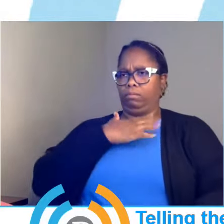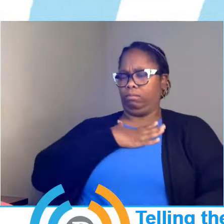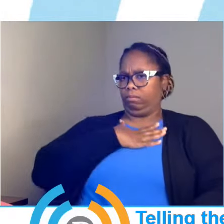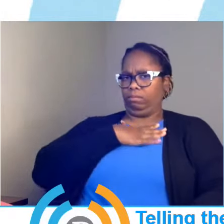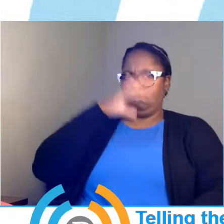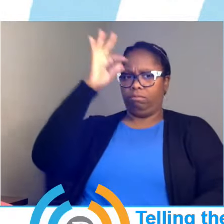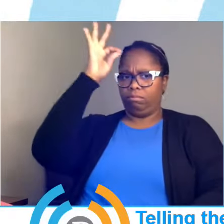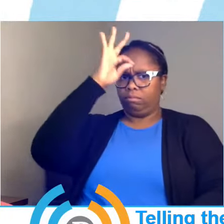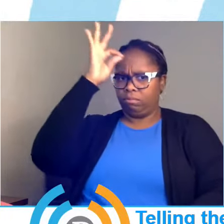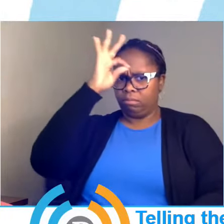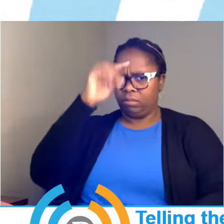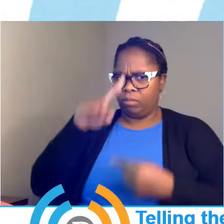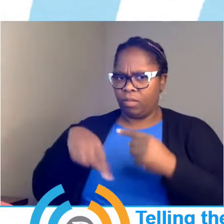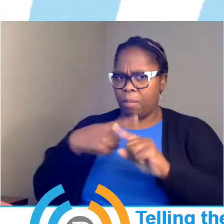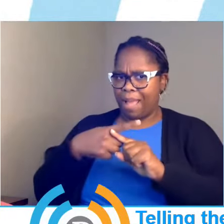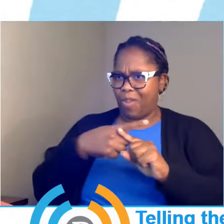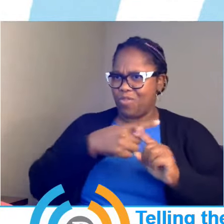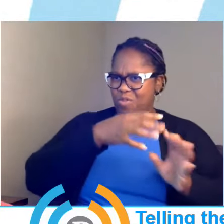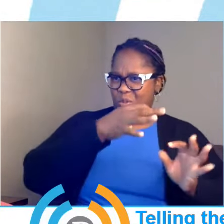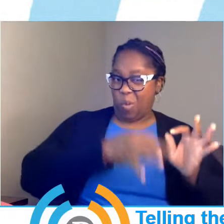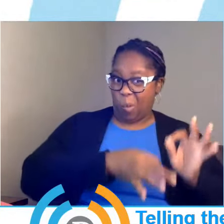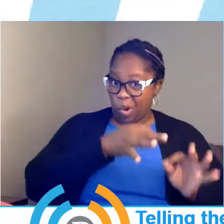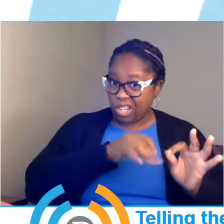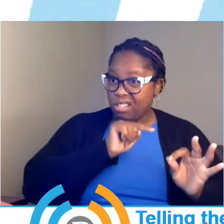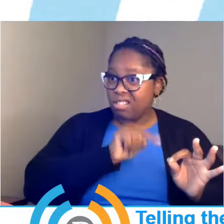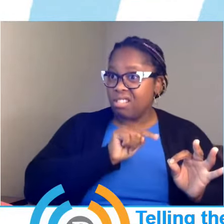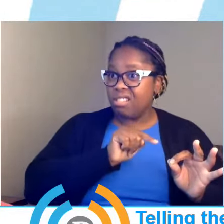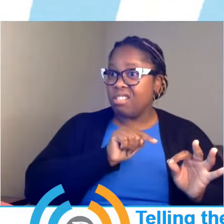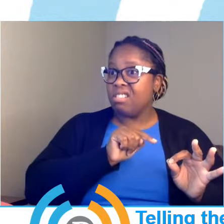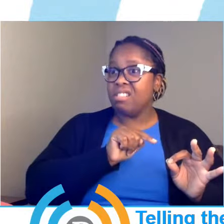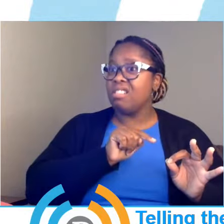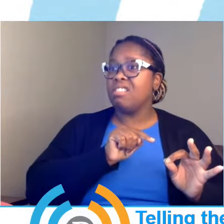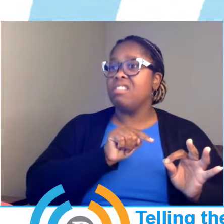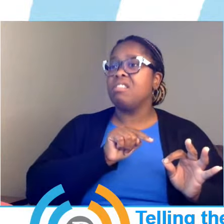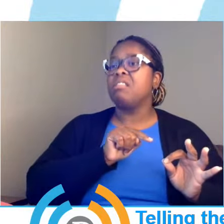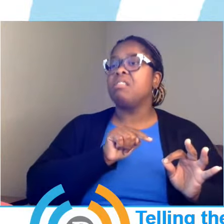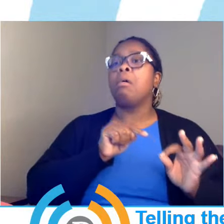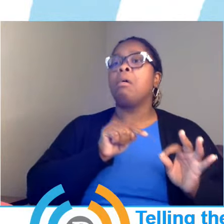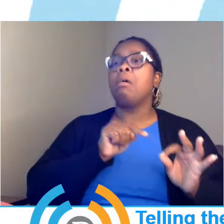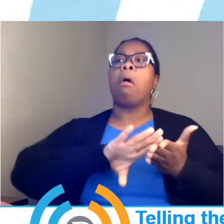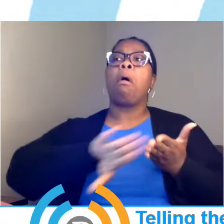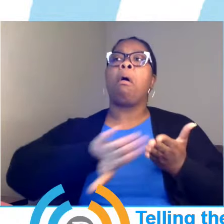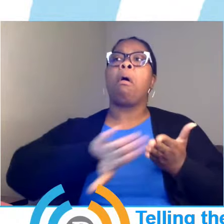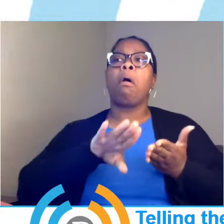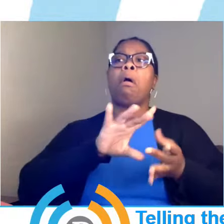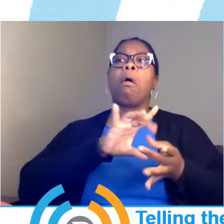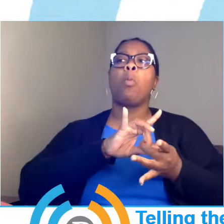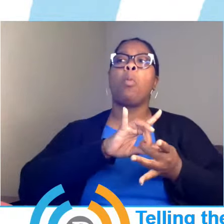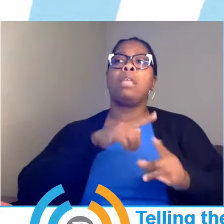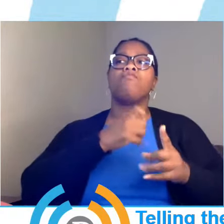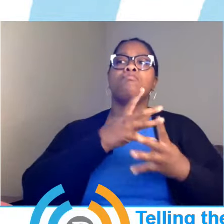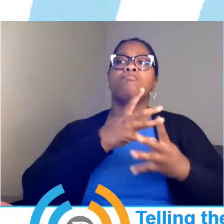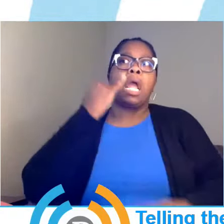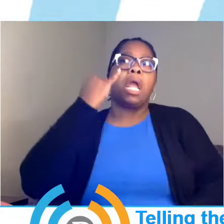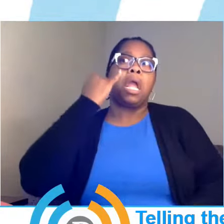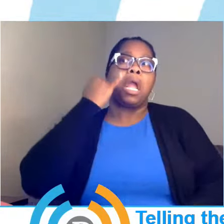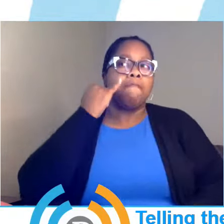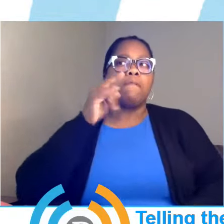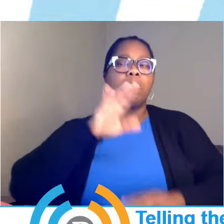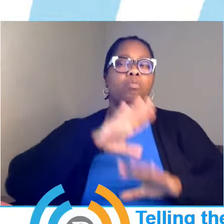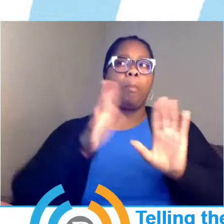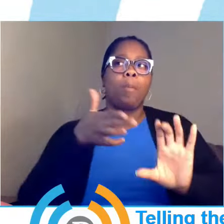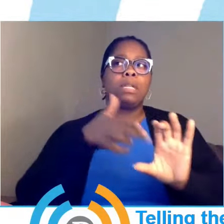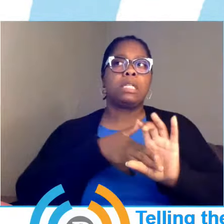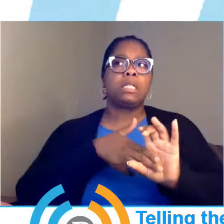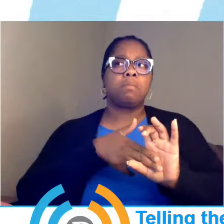the courts making conditional release on not participating. Yeah. That doesn't